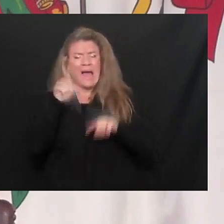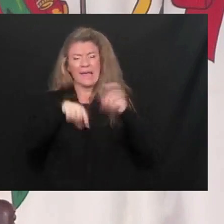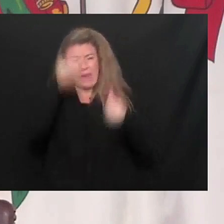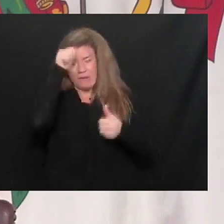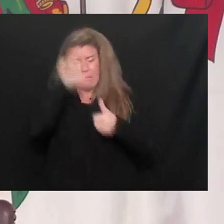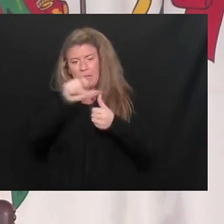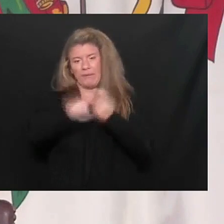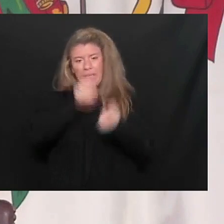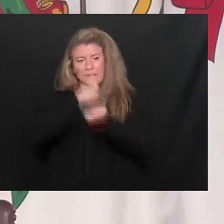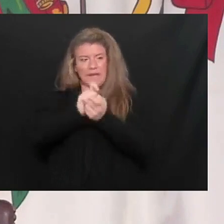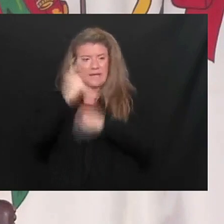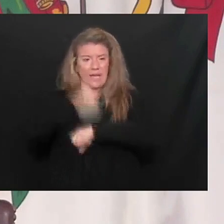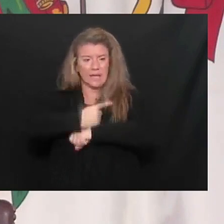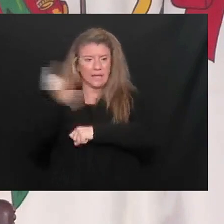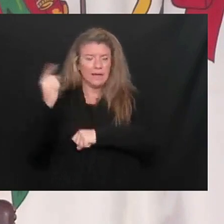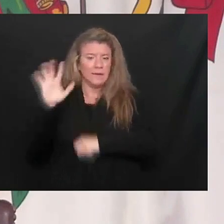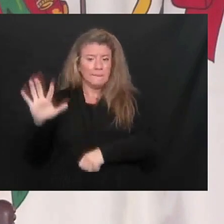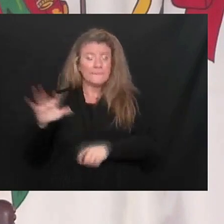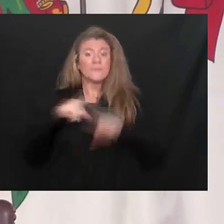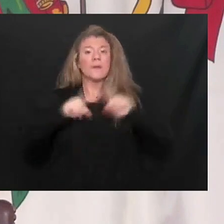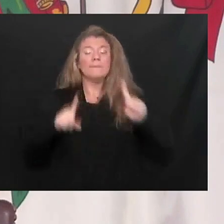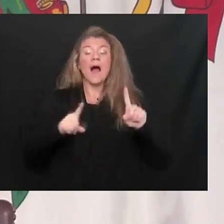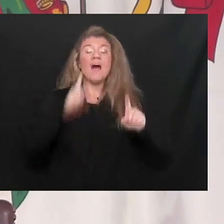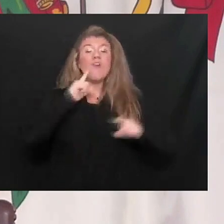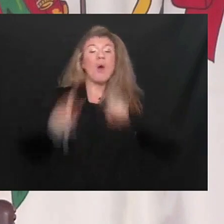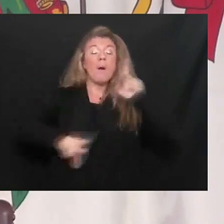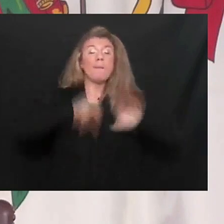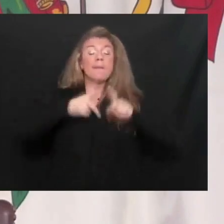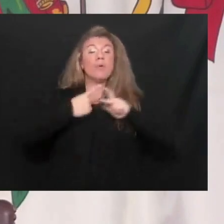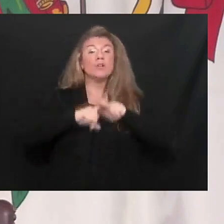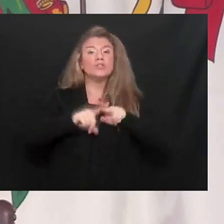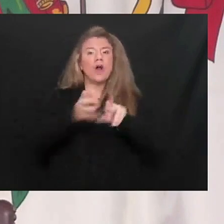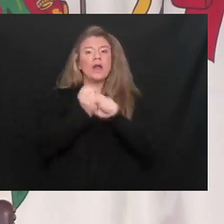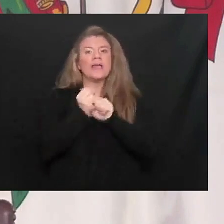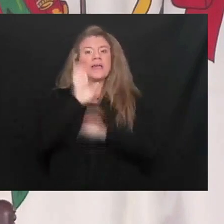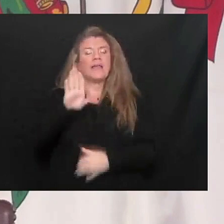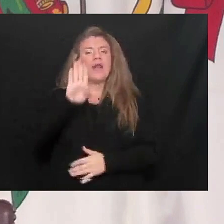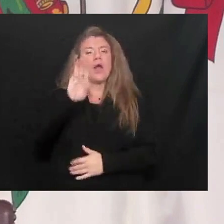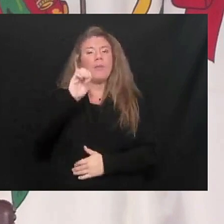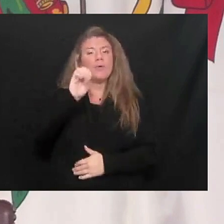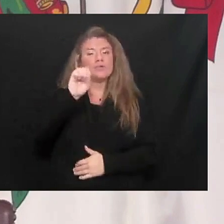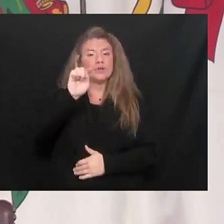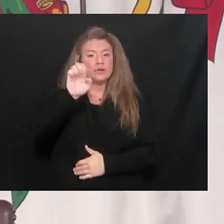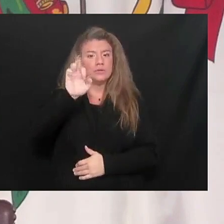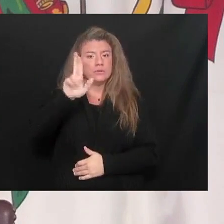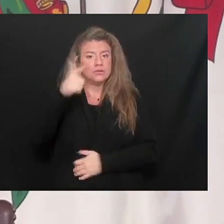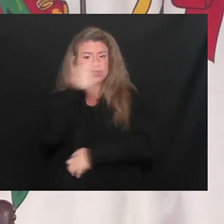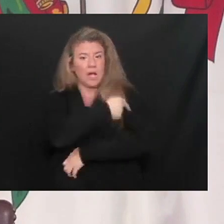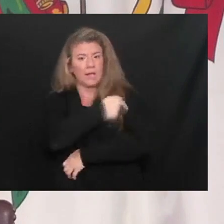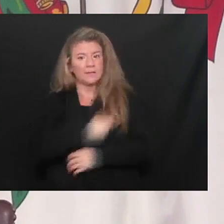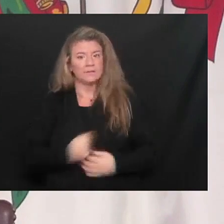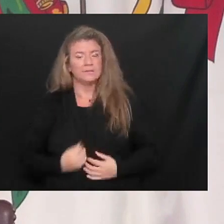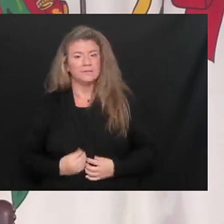date, in order for people to start getting their booster shots.